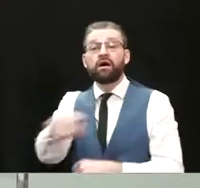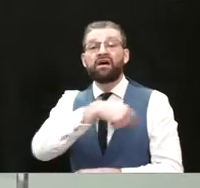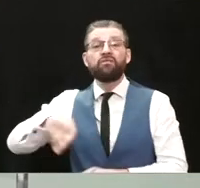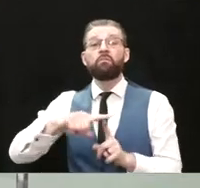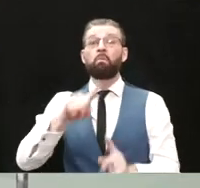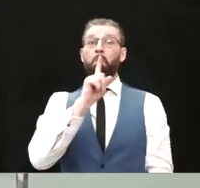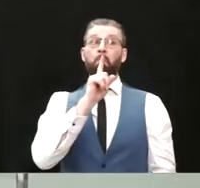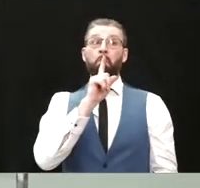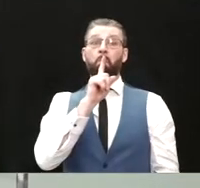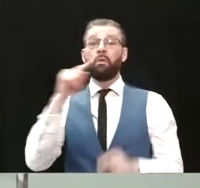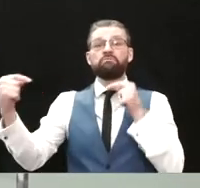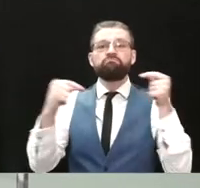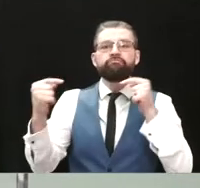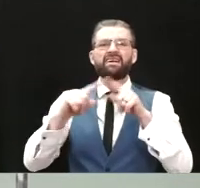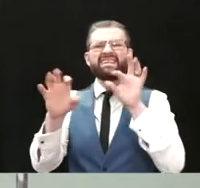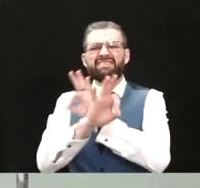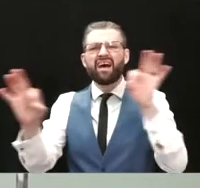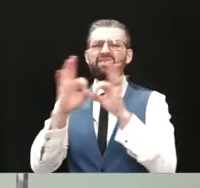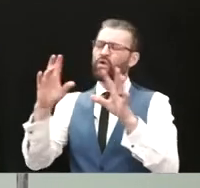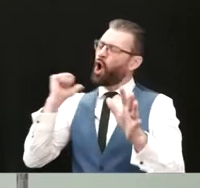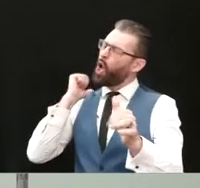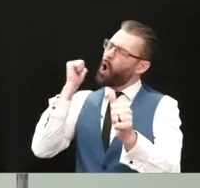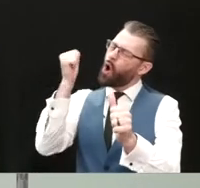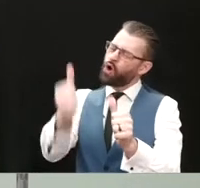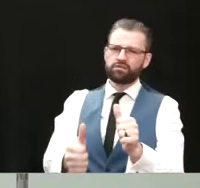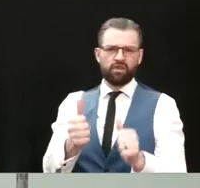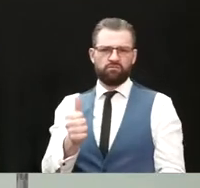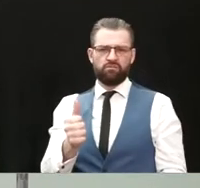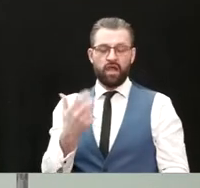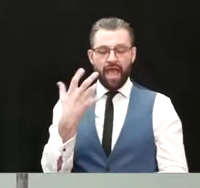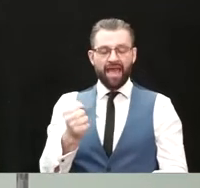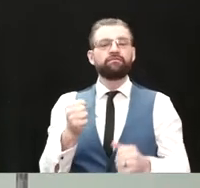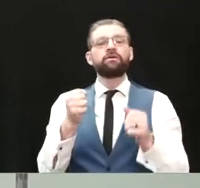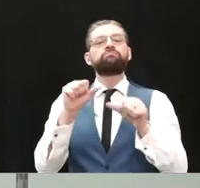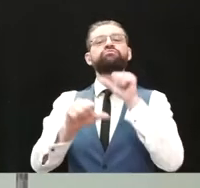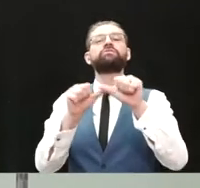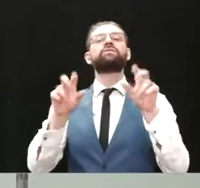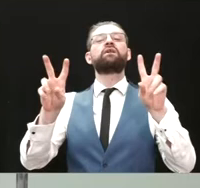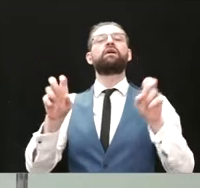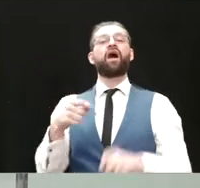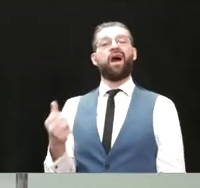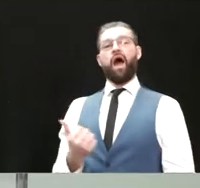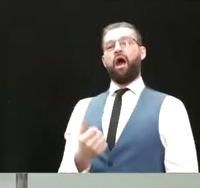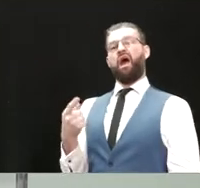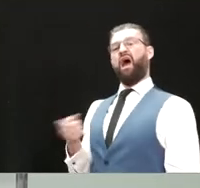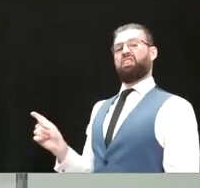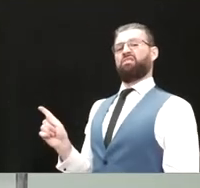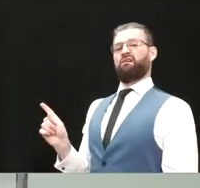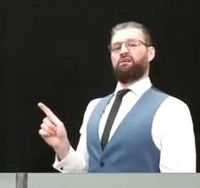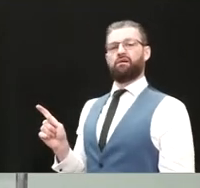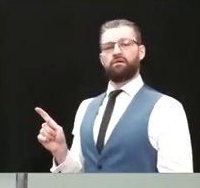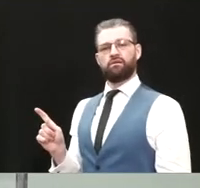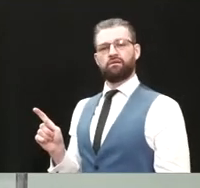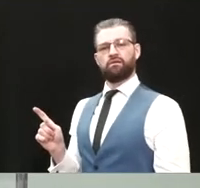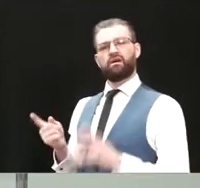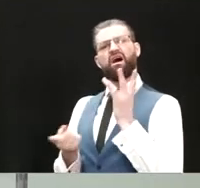unchecked for too long. There was a process of othering that saw Jewish people